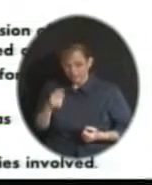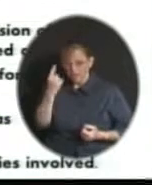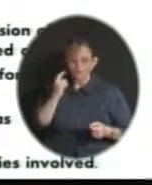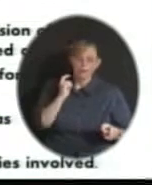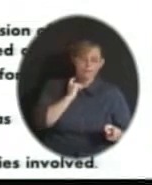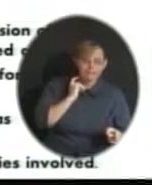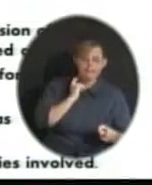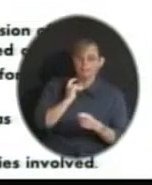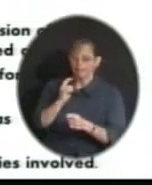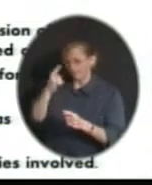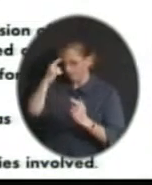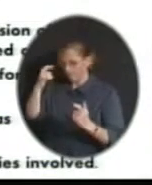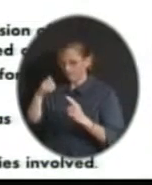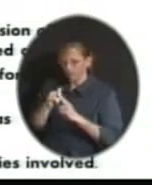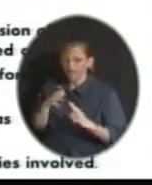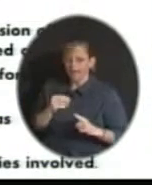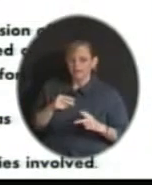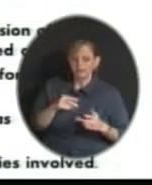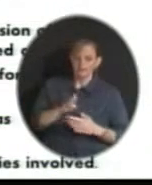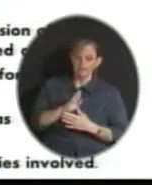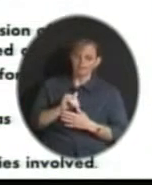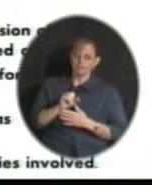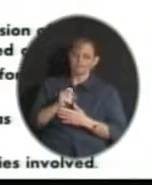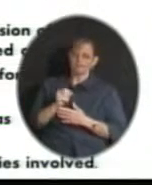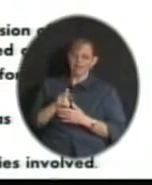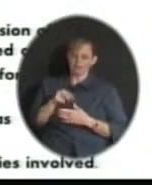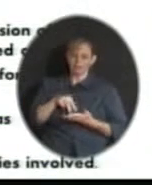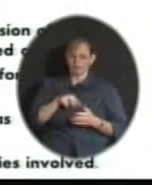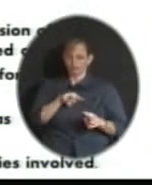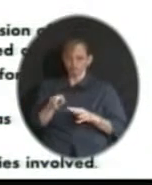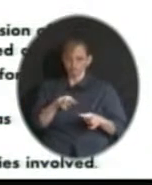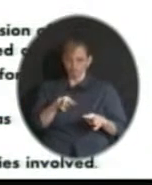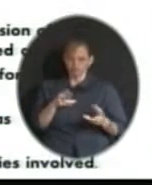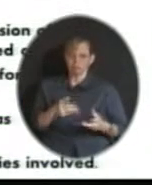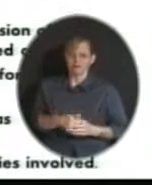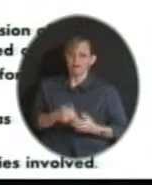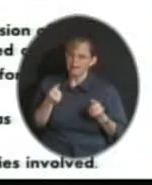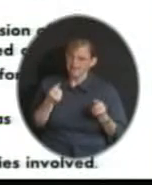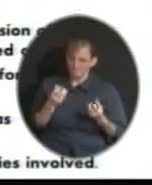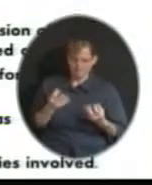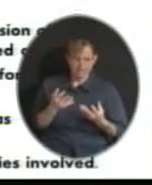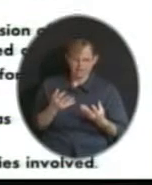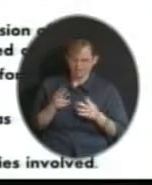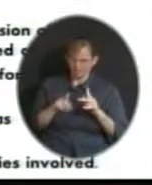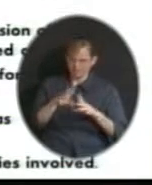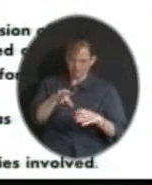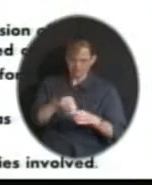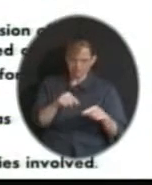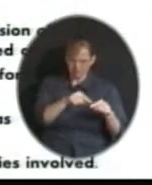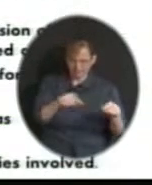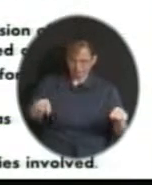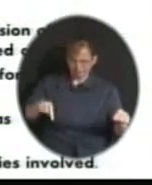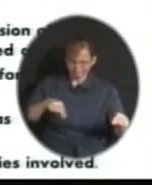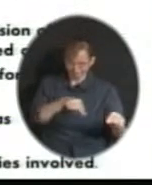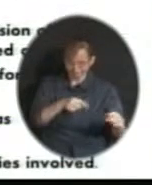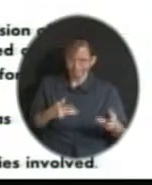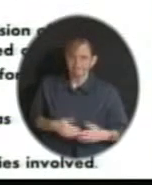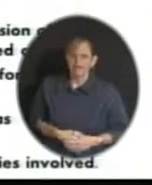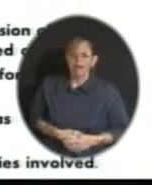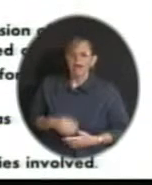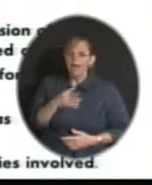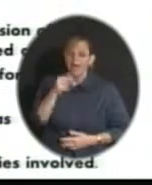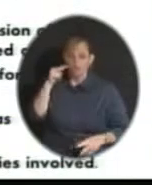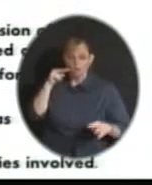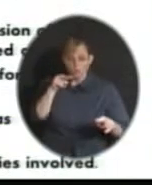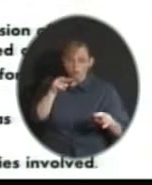and the bystander. We've got lots of kids involved in this triangle. And watch for further intervention when it's needed. Sometimes it seems over